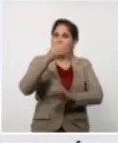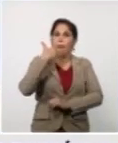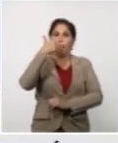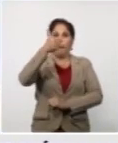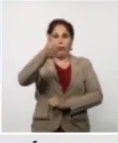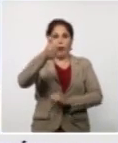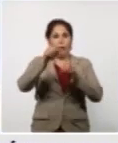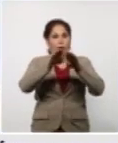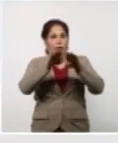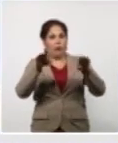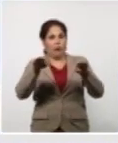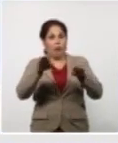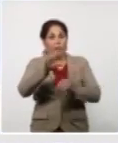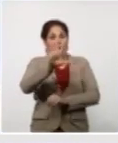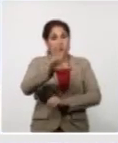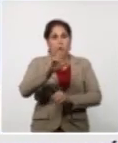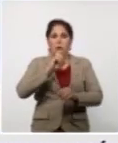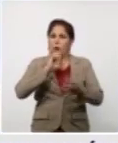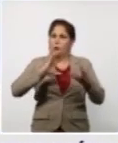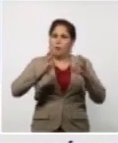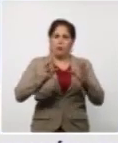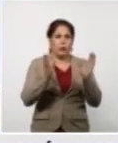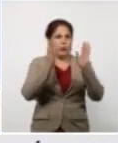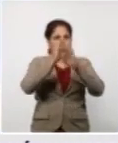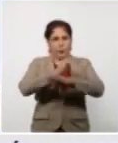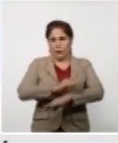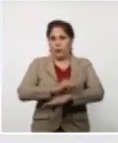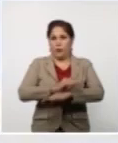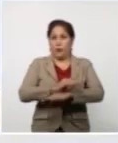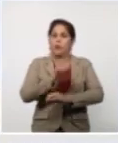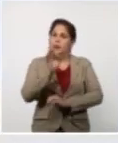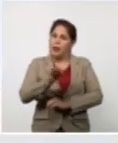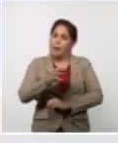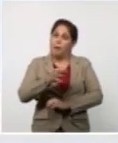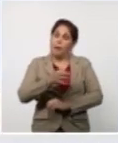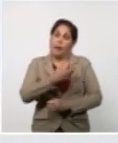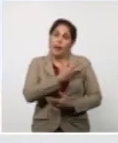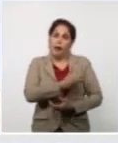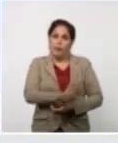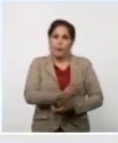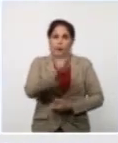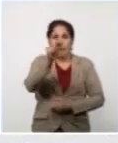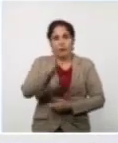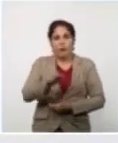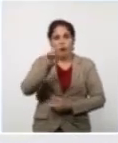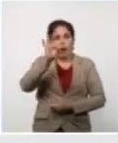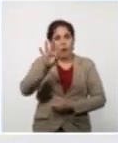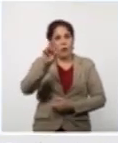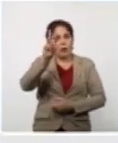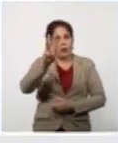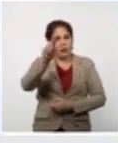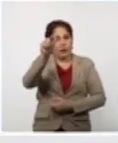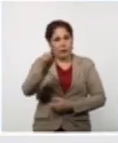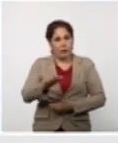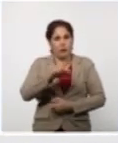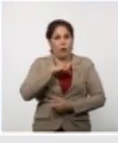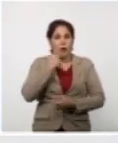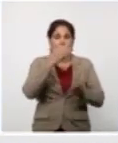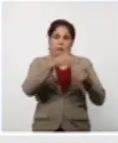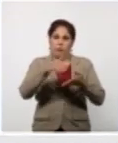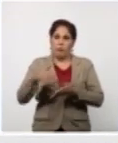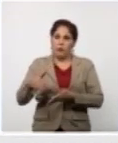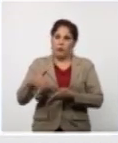98.5%, that is 197, have a stable clinical course.